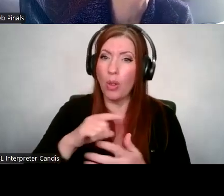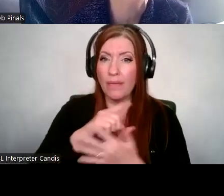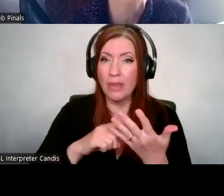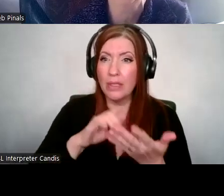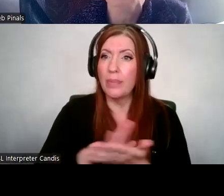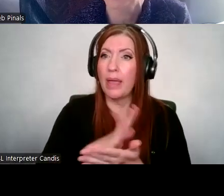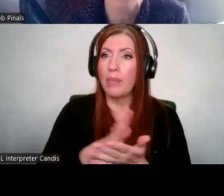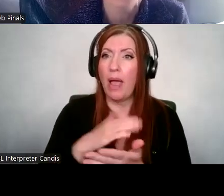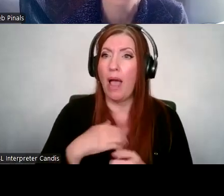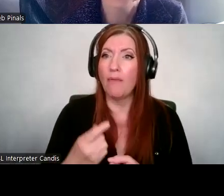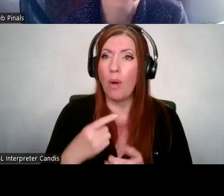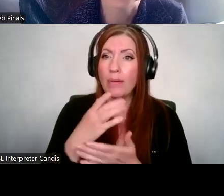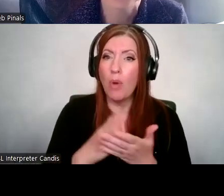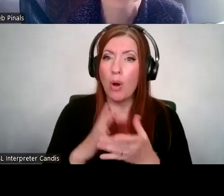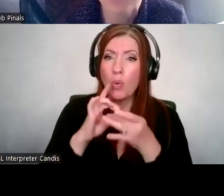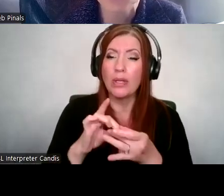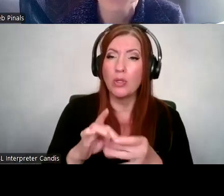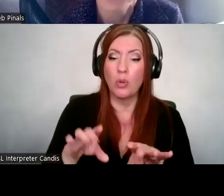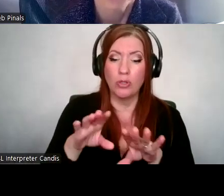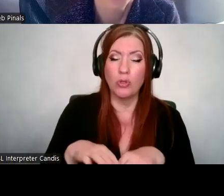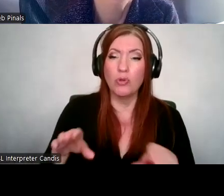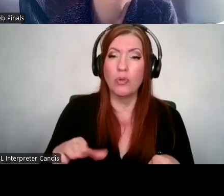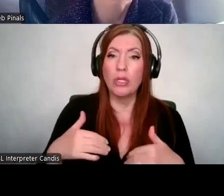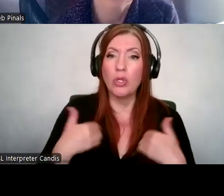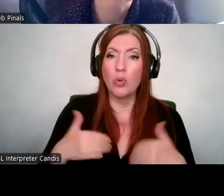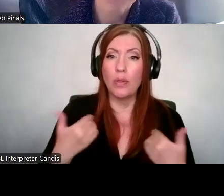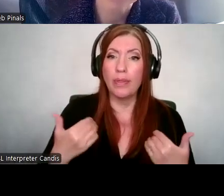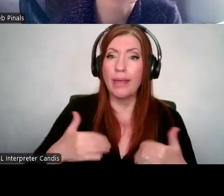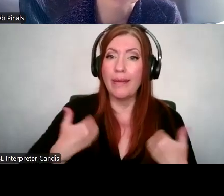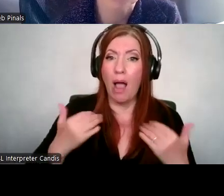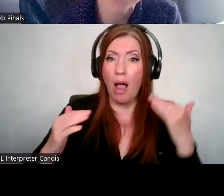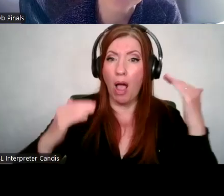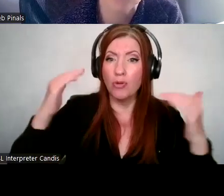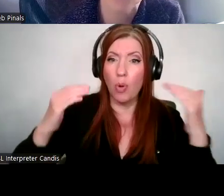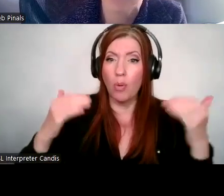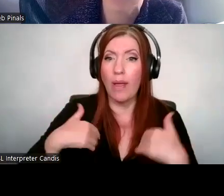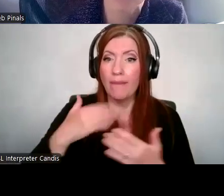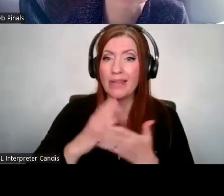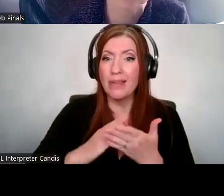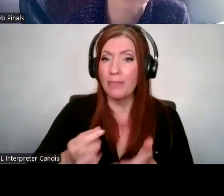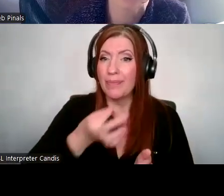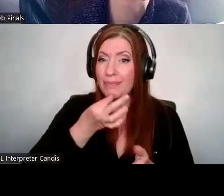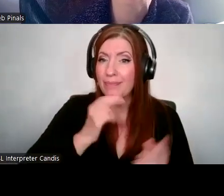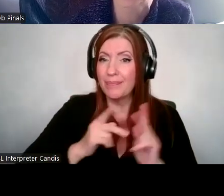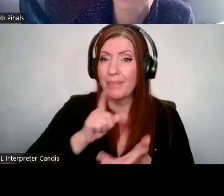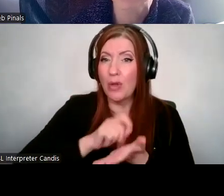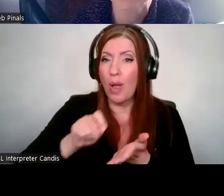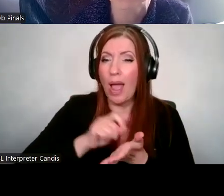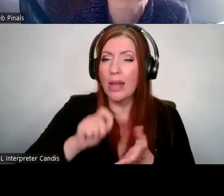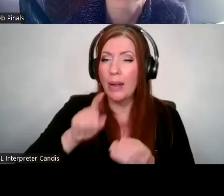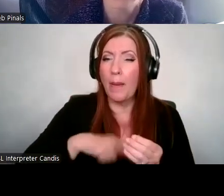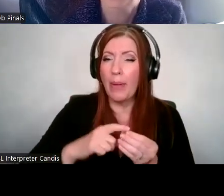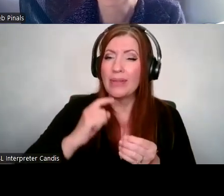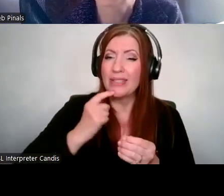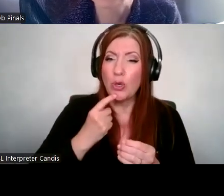a section on children, youth, and young adults, where we'll have some experts writing what we know about serious emotional